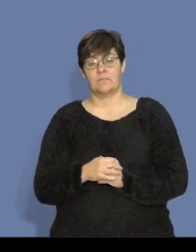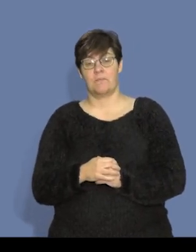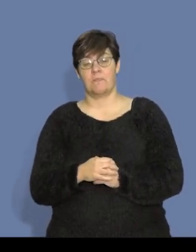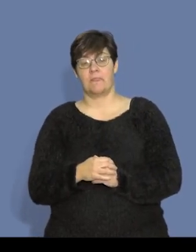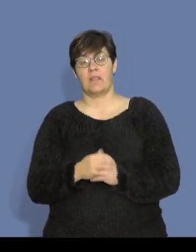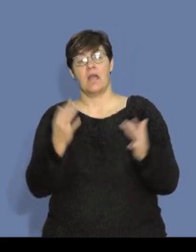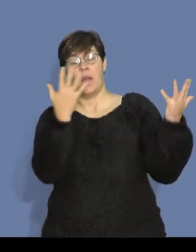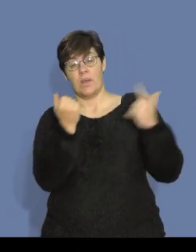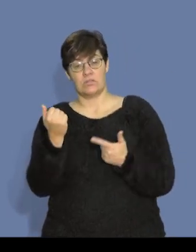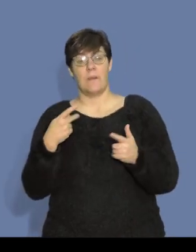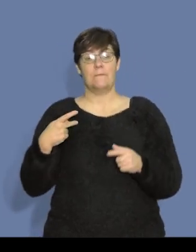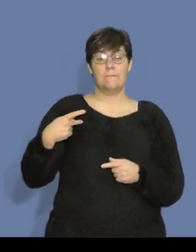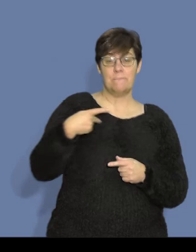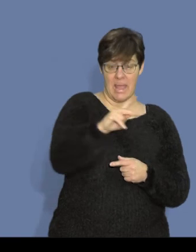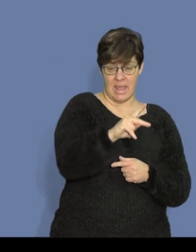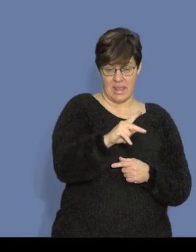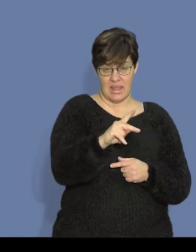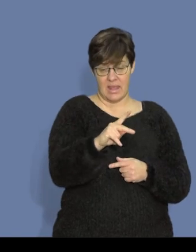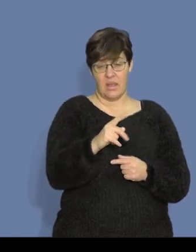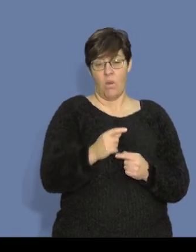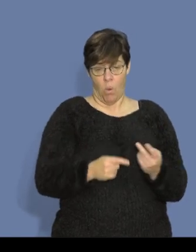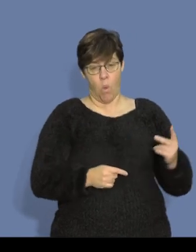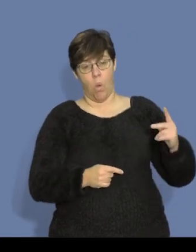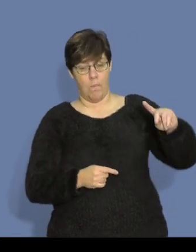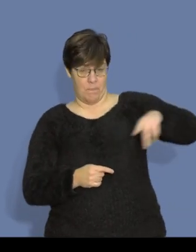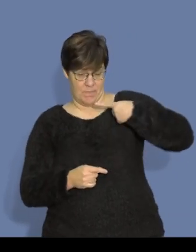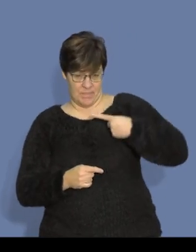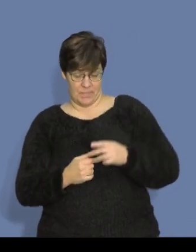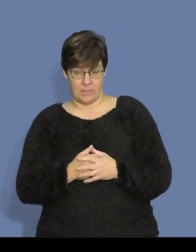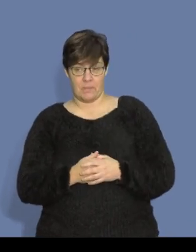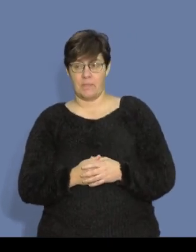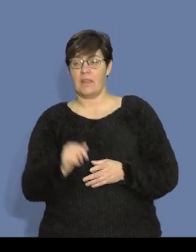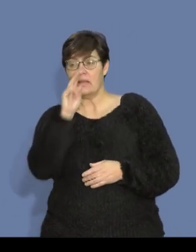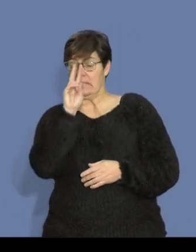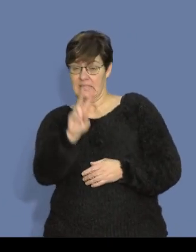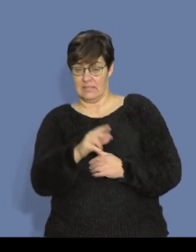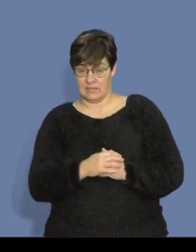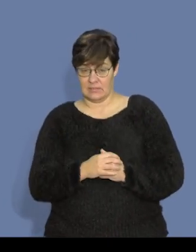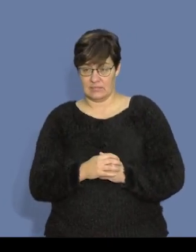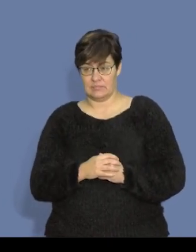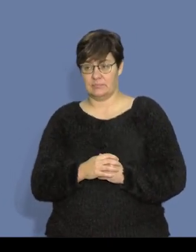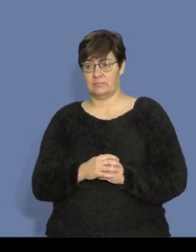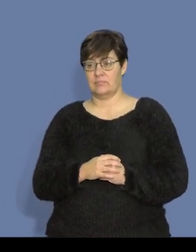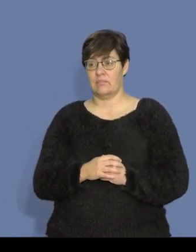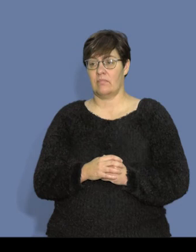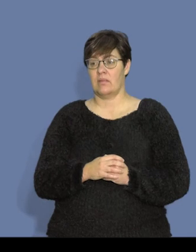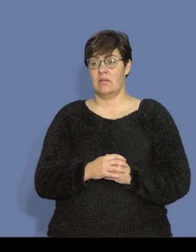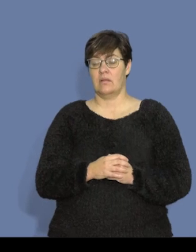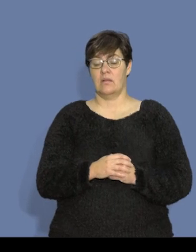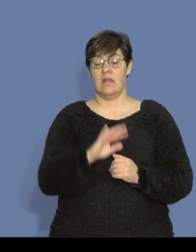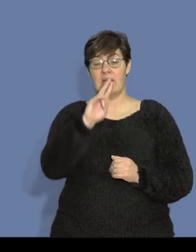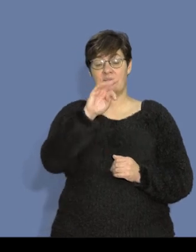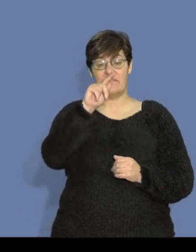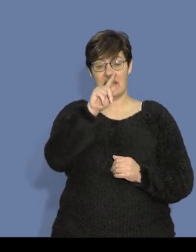Okay, calculate the amount due or receivable. Clearly you can see again, watch in this one here, you